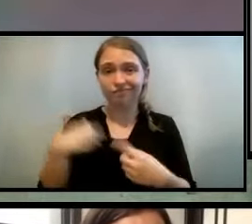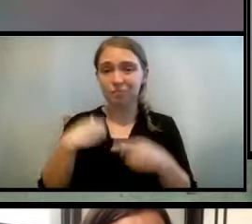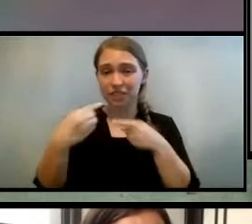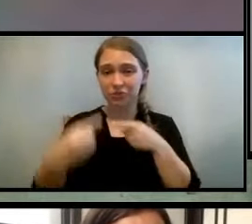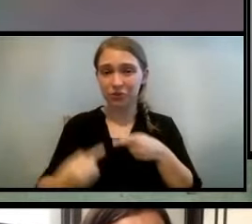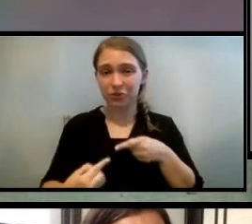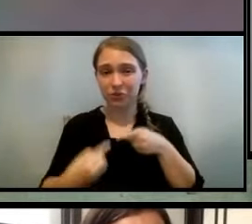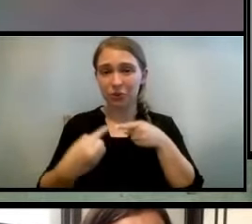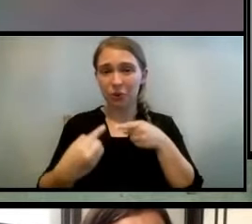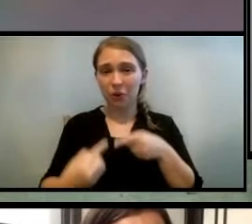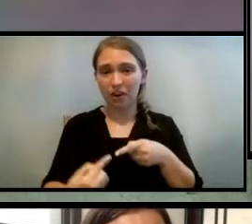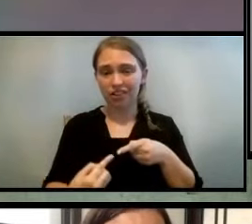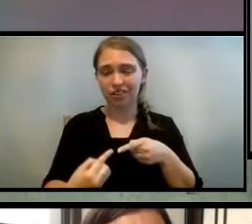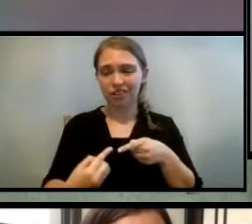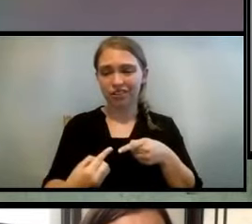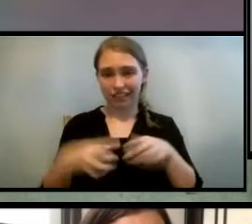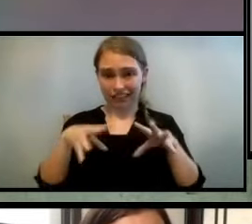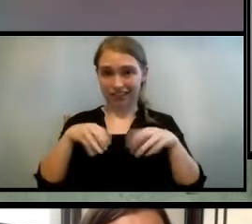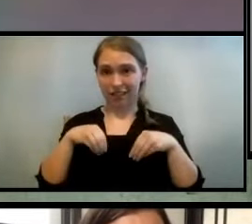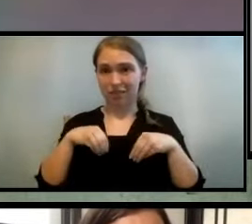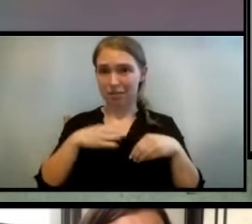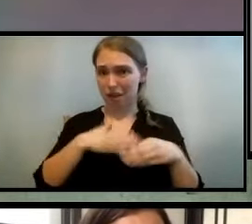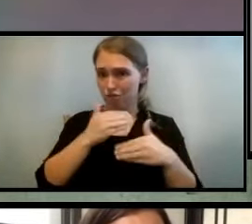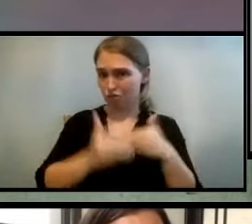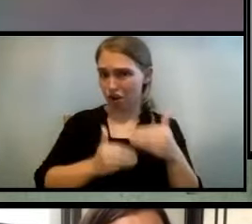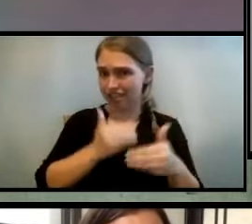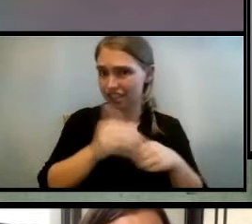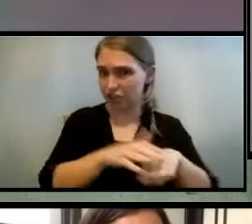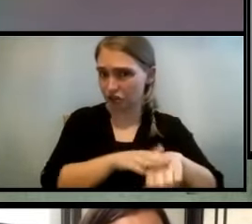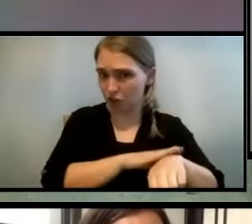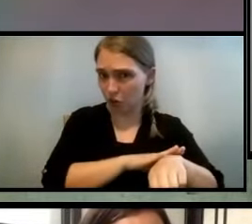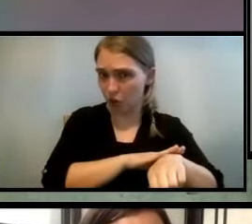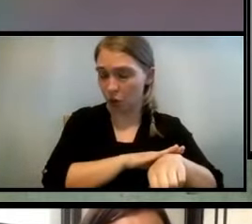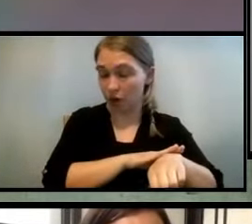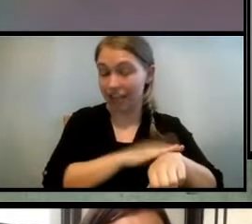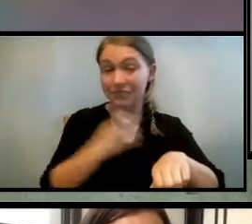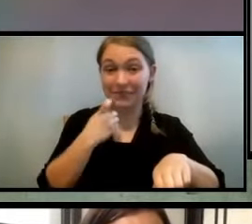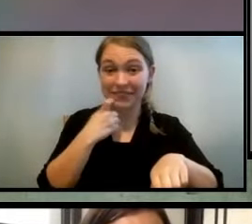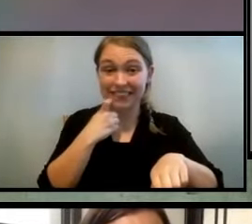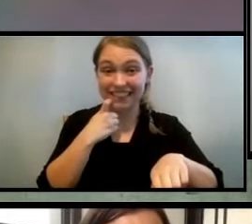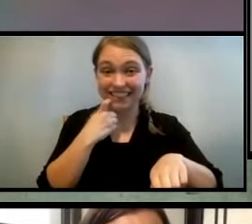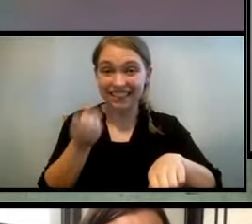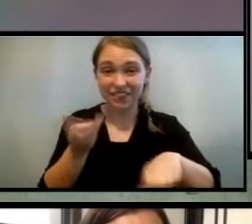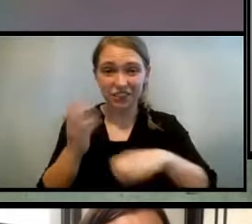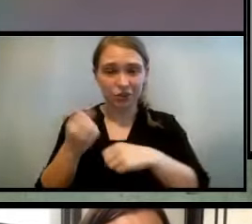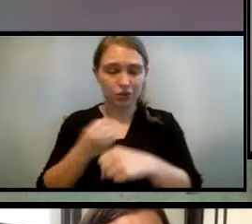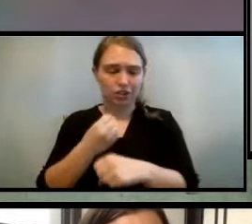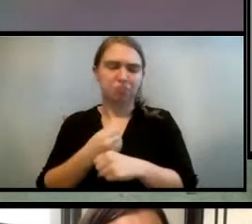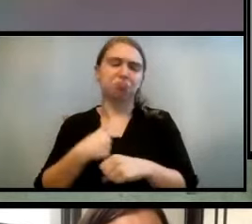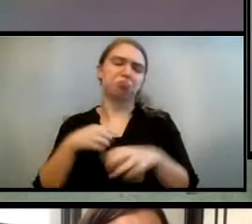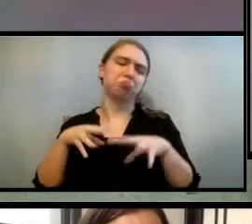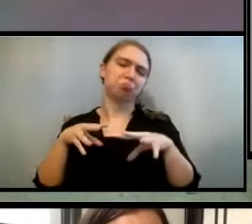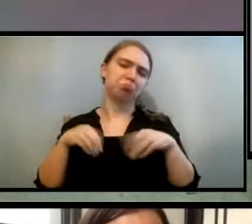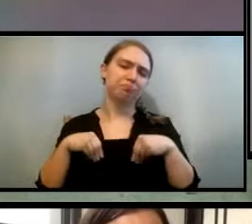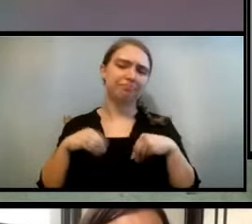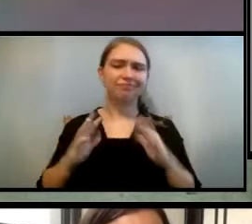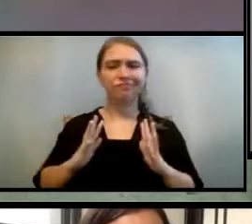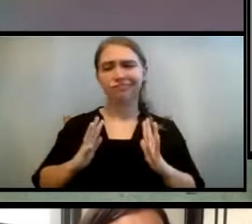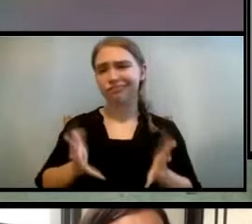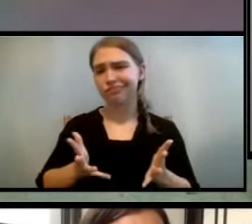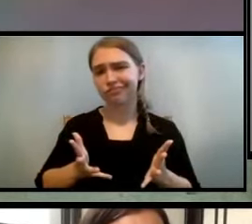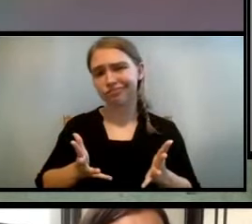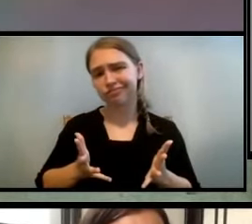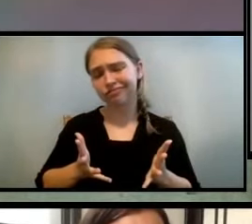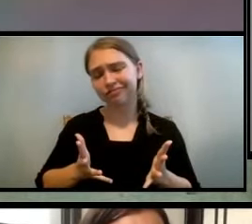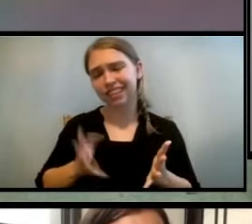sort of sitting at peace with that. And I came in the last couple of years to really understand and accept it in a way that